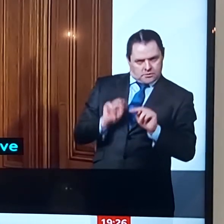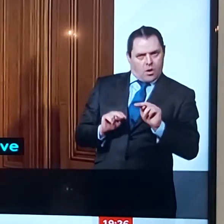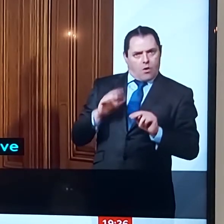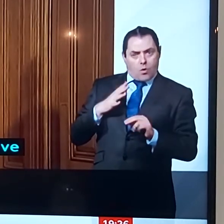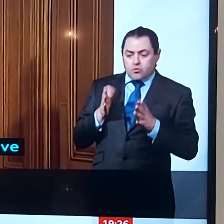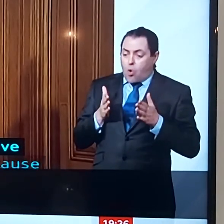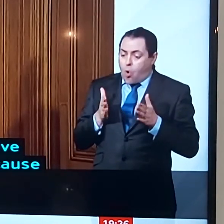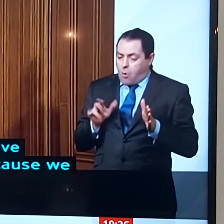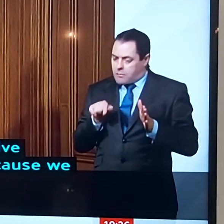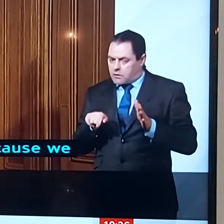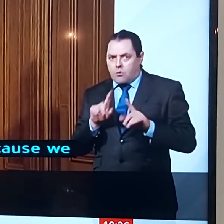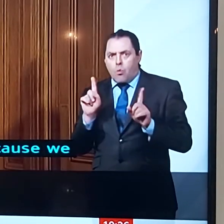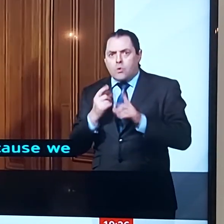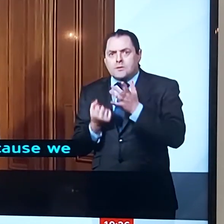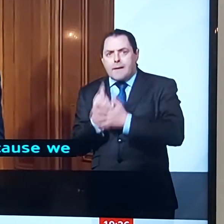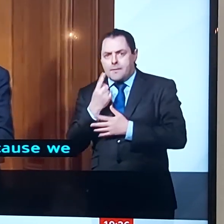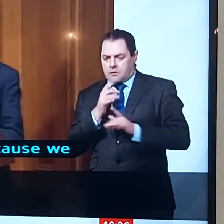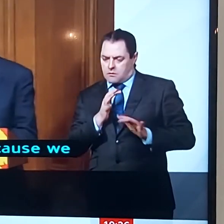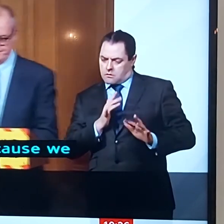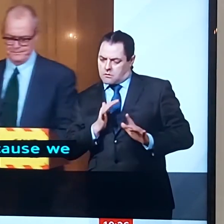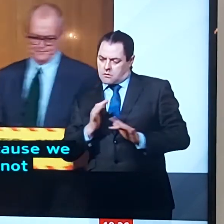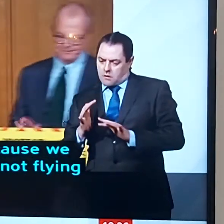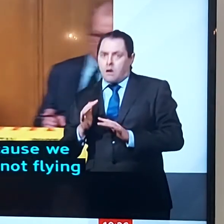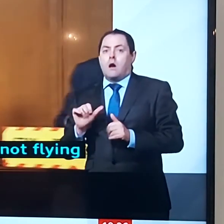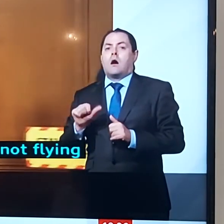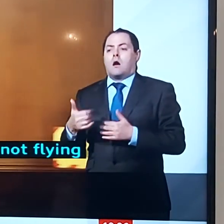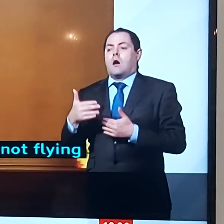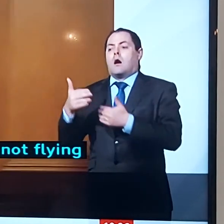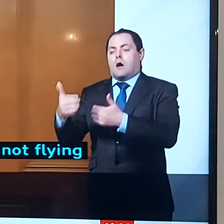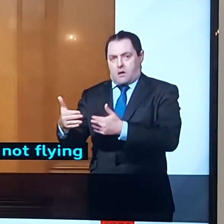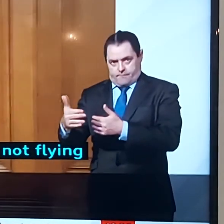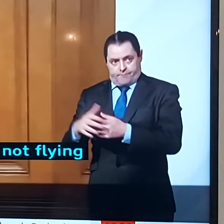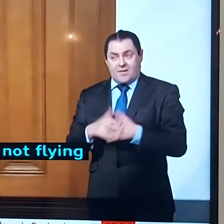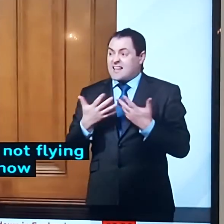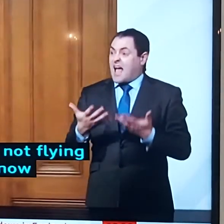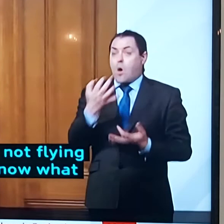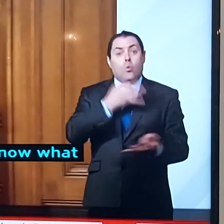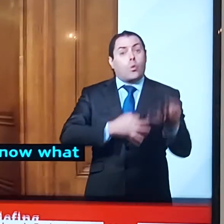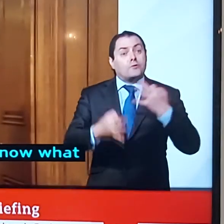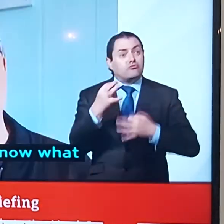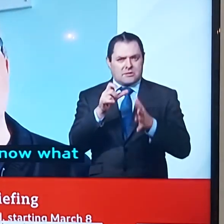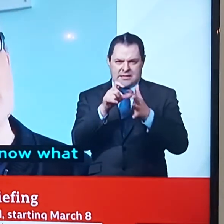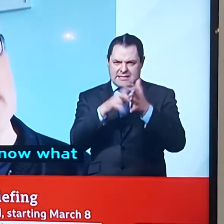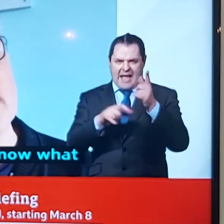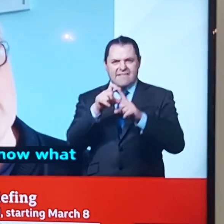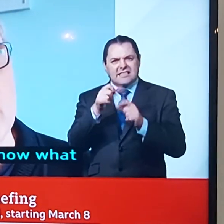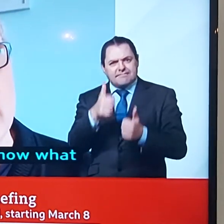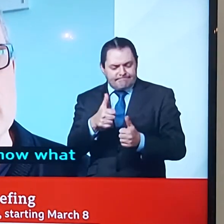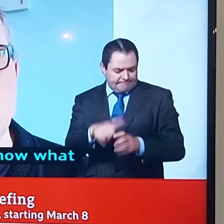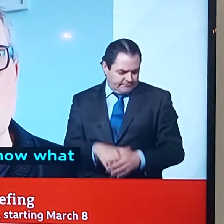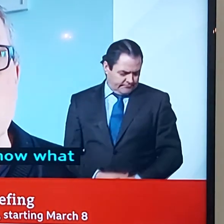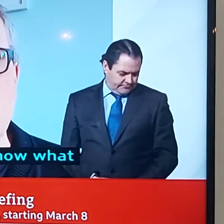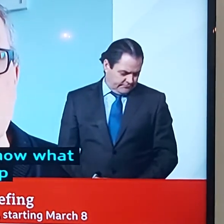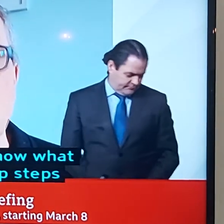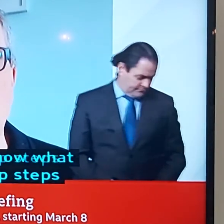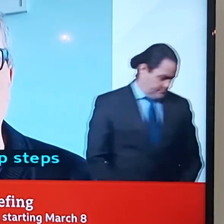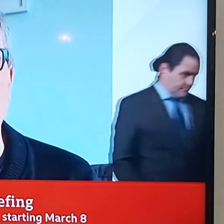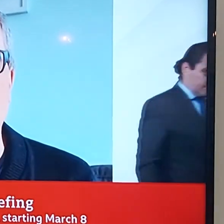opening up steps are. thanks very much. Let's go to David from Cardiff. The vaccine rollout is